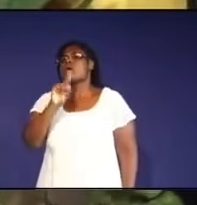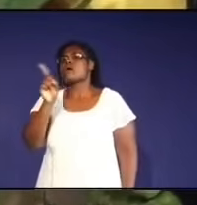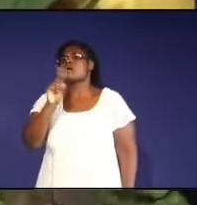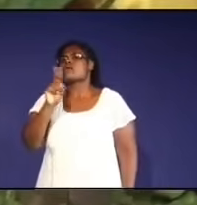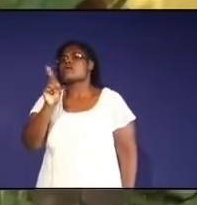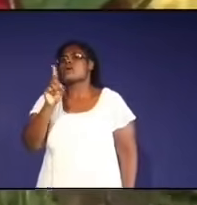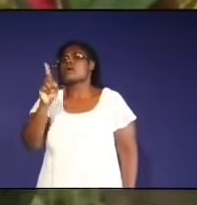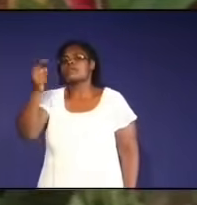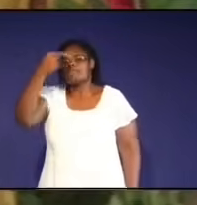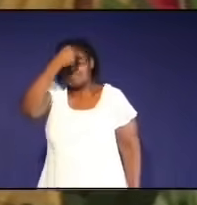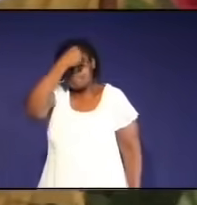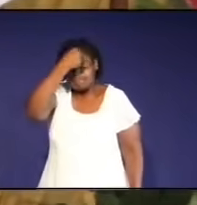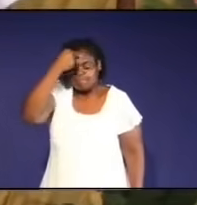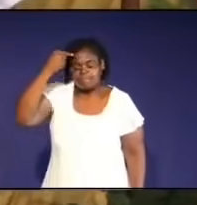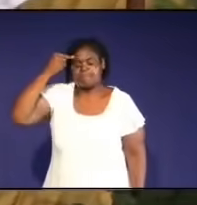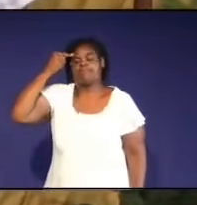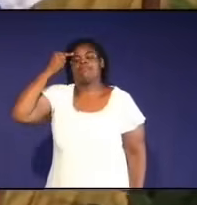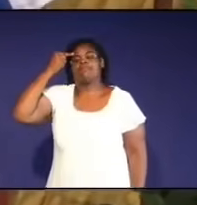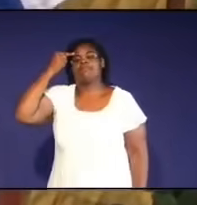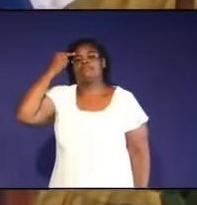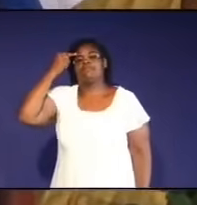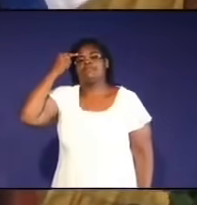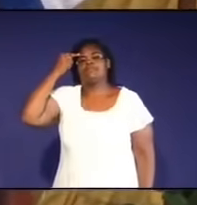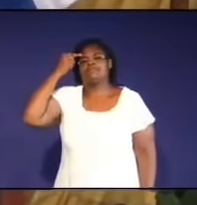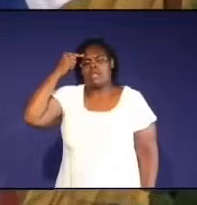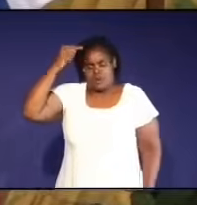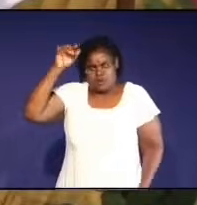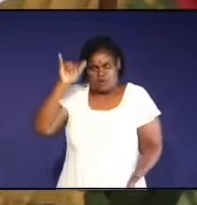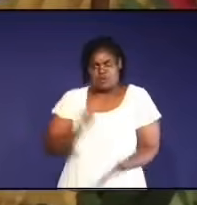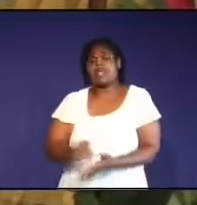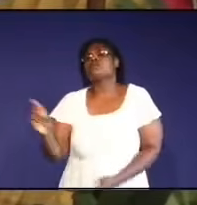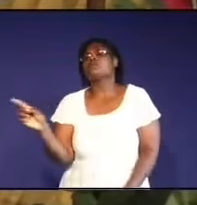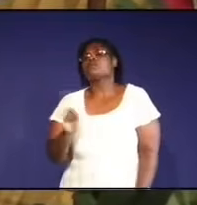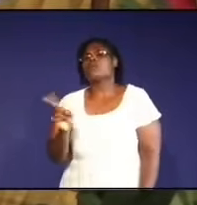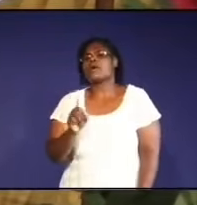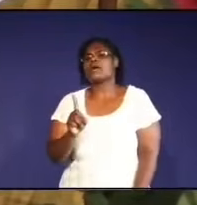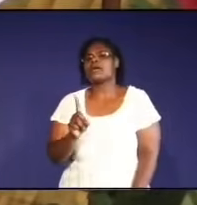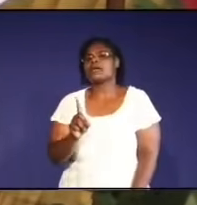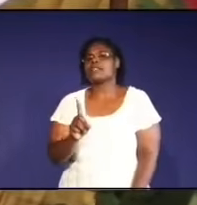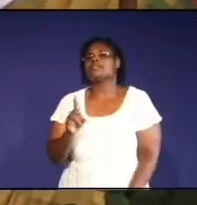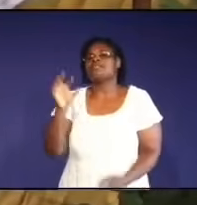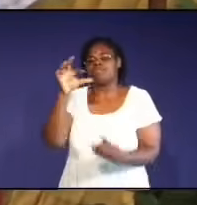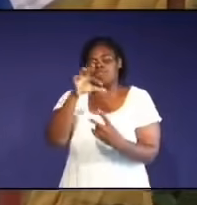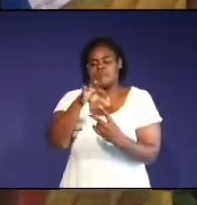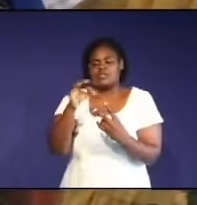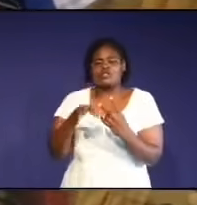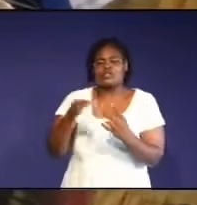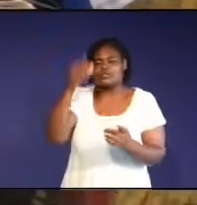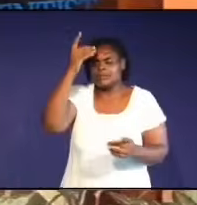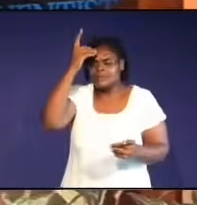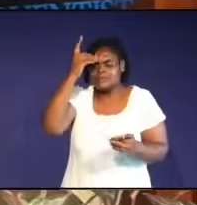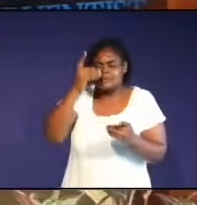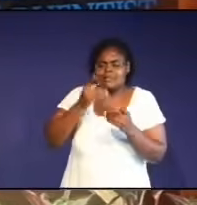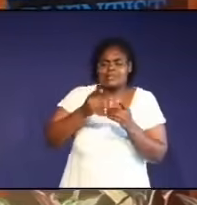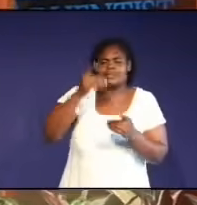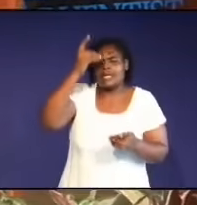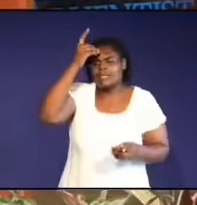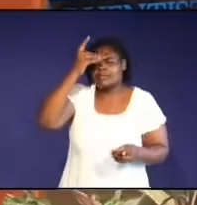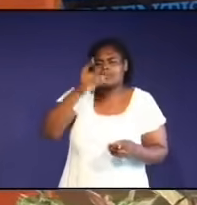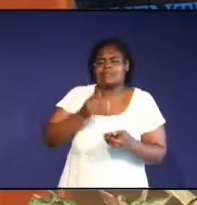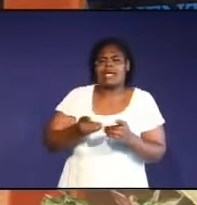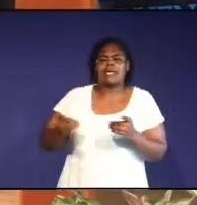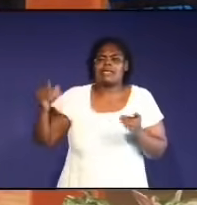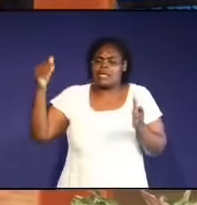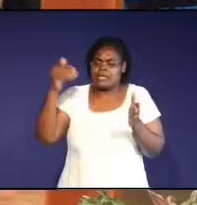where? Forehead. That's where the choice is made. That's where